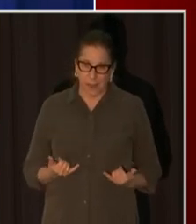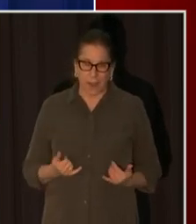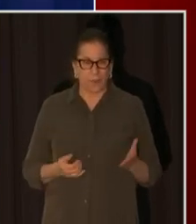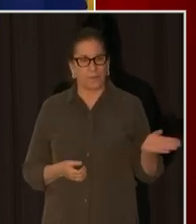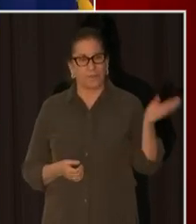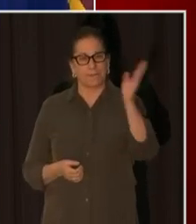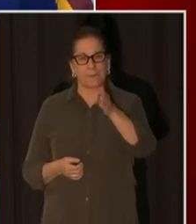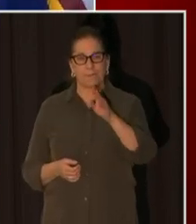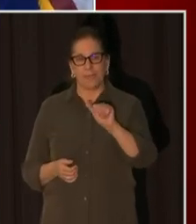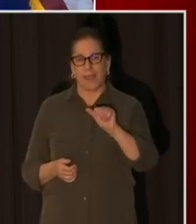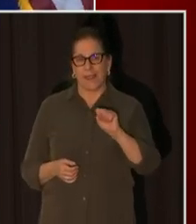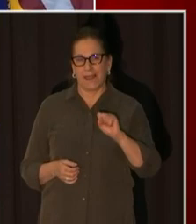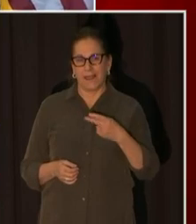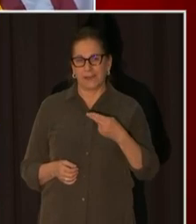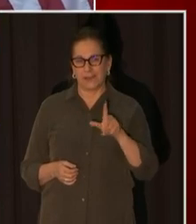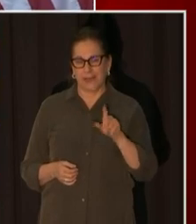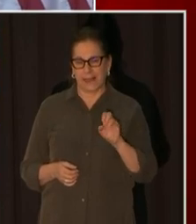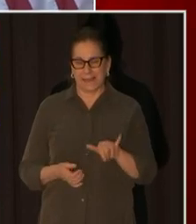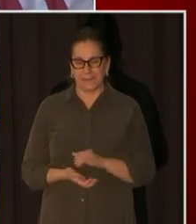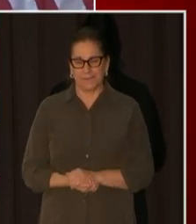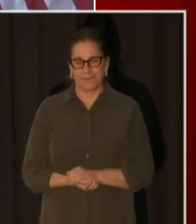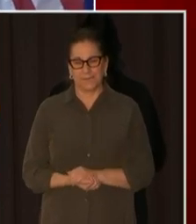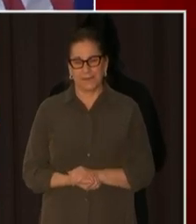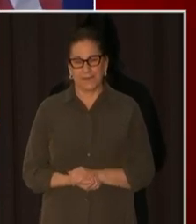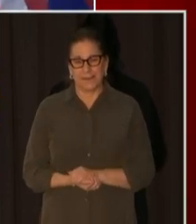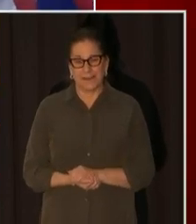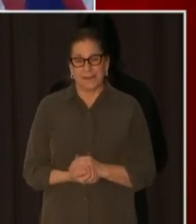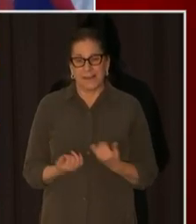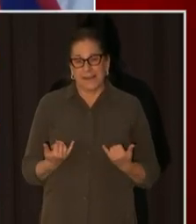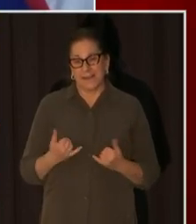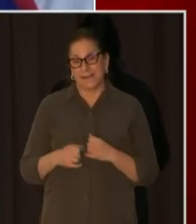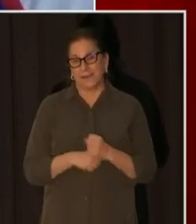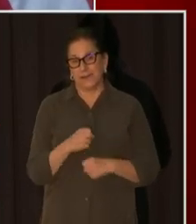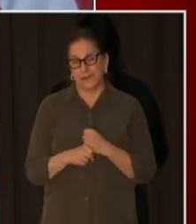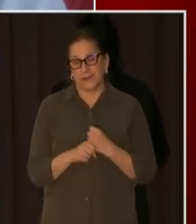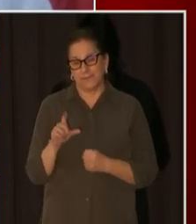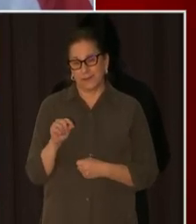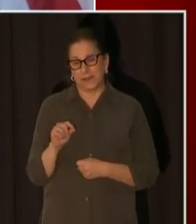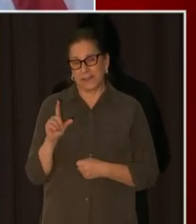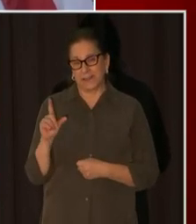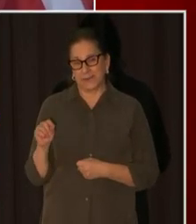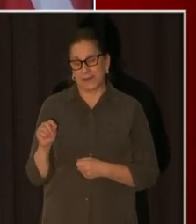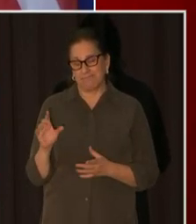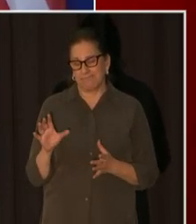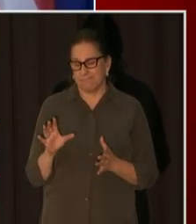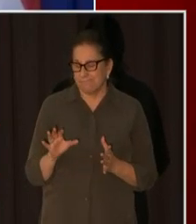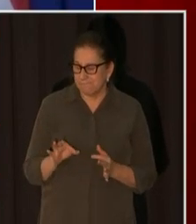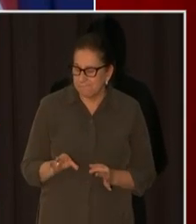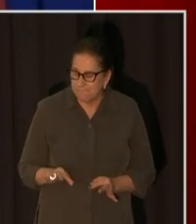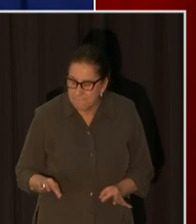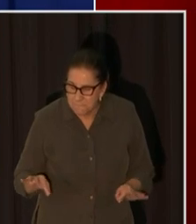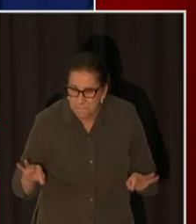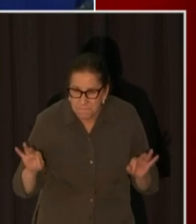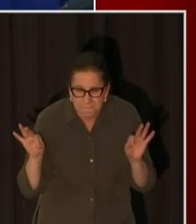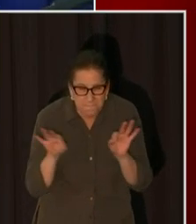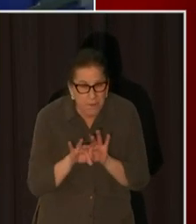this for a long period of time, that it's in white, Black, brown people's